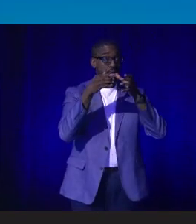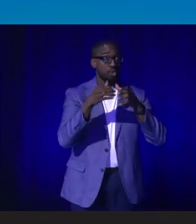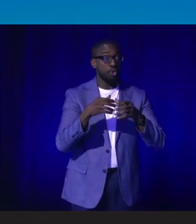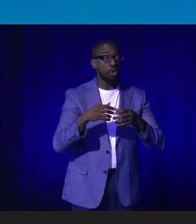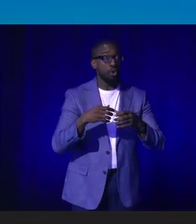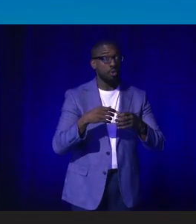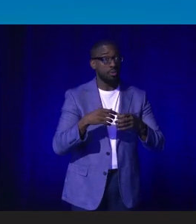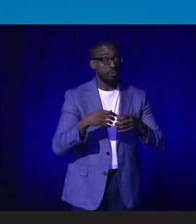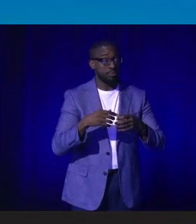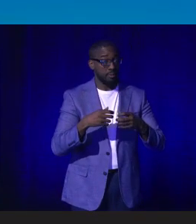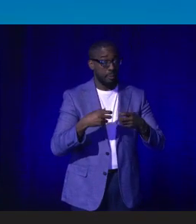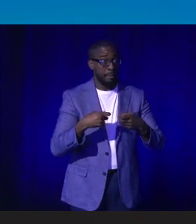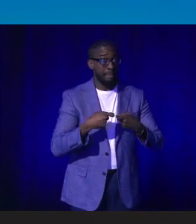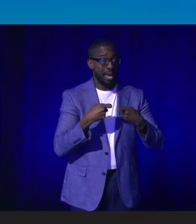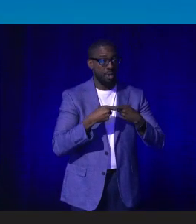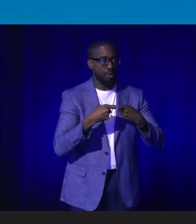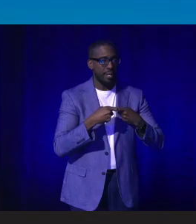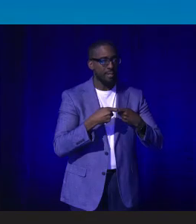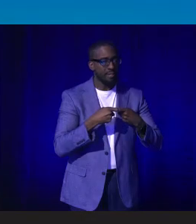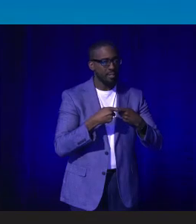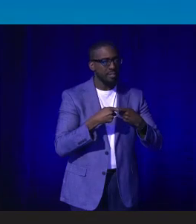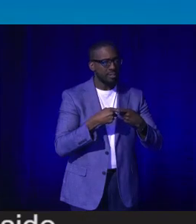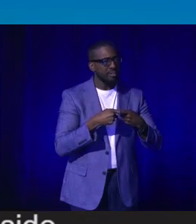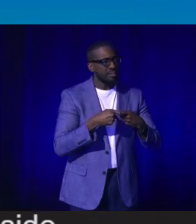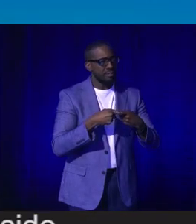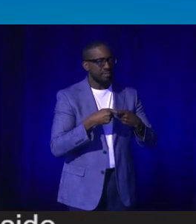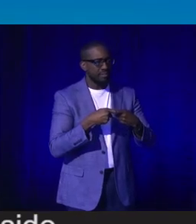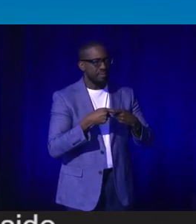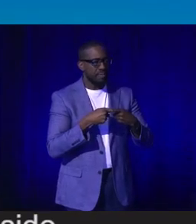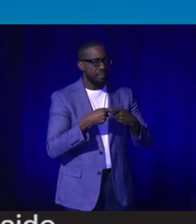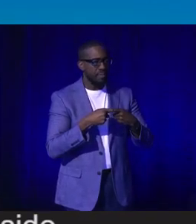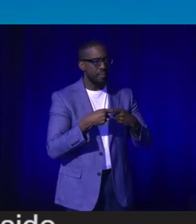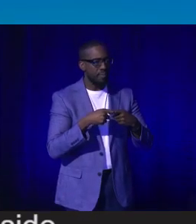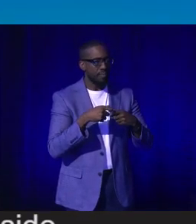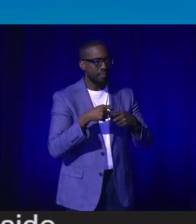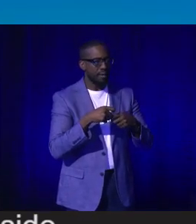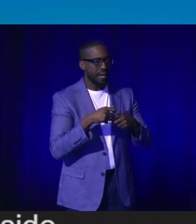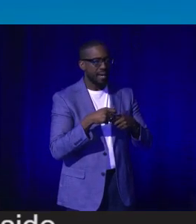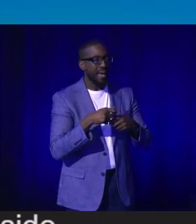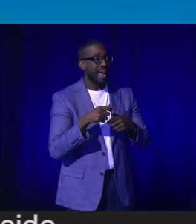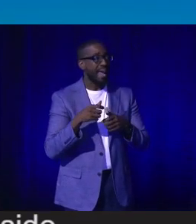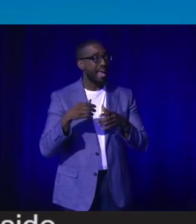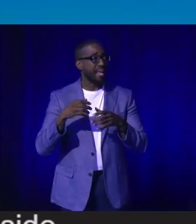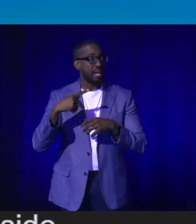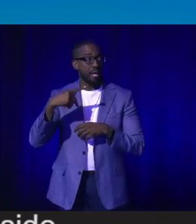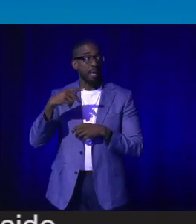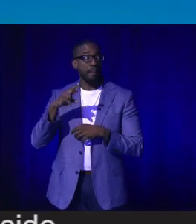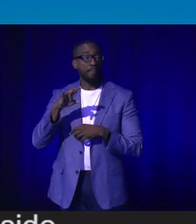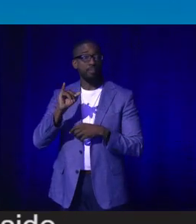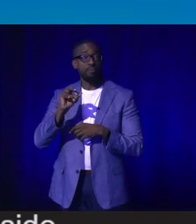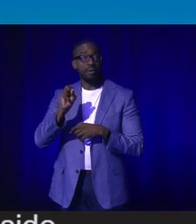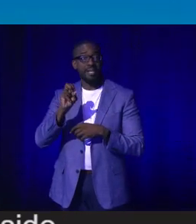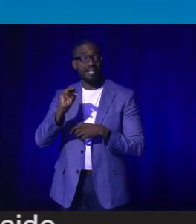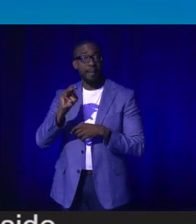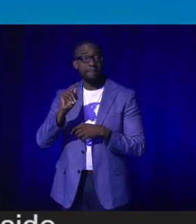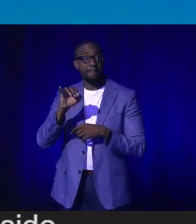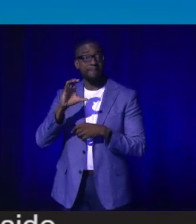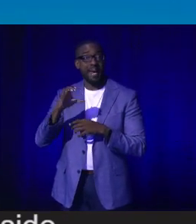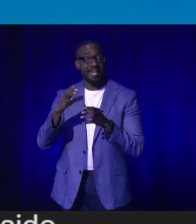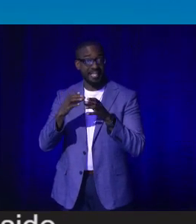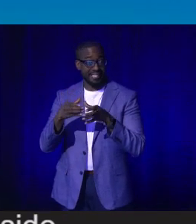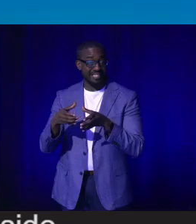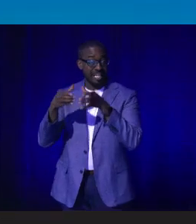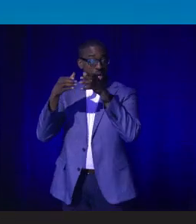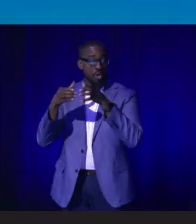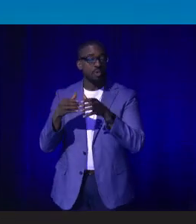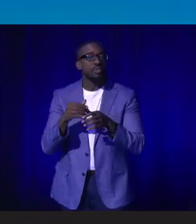like you were showing. And then with prismatic cells and maybe with pouch cell stacks too, you tend to cool it from the